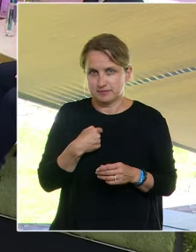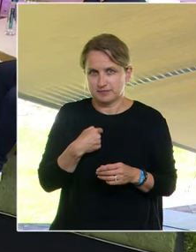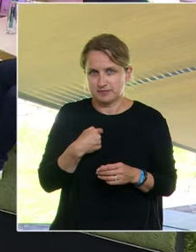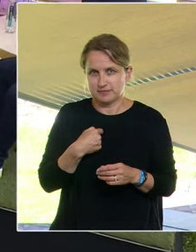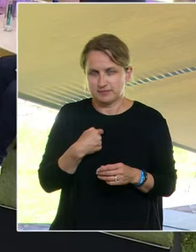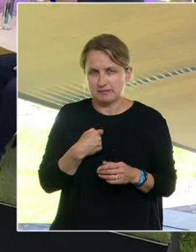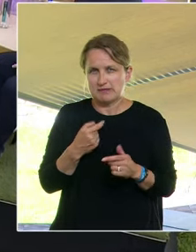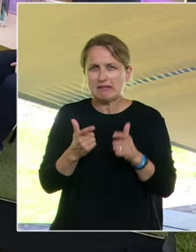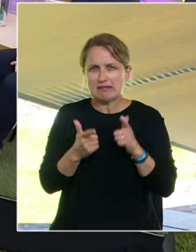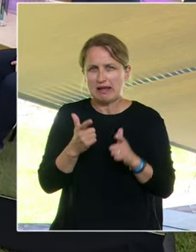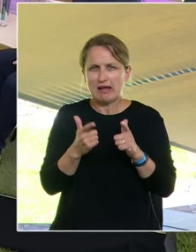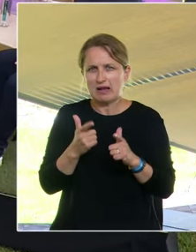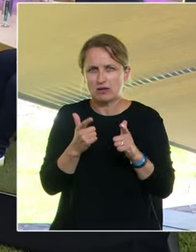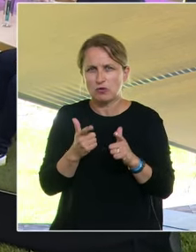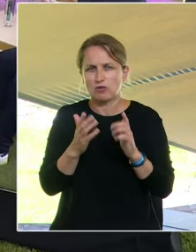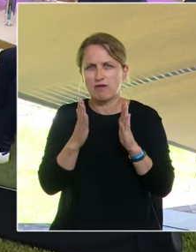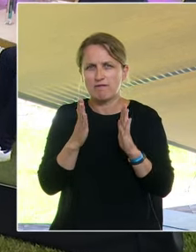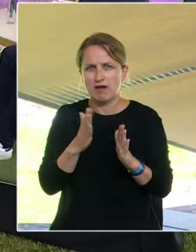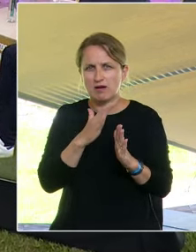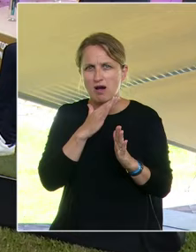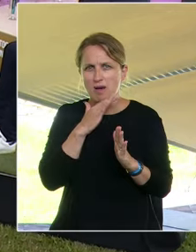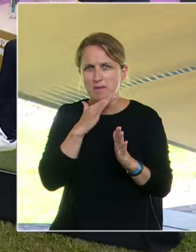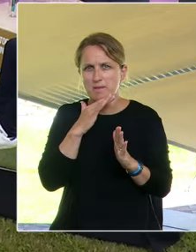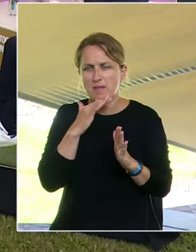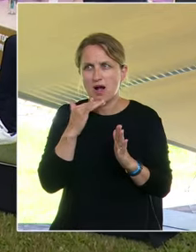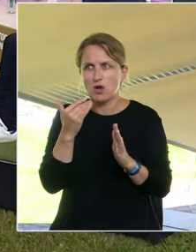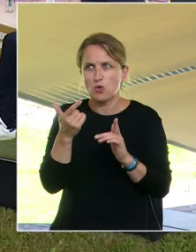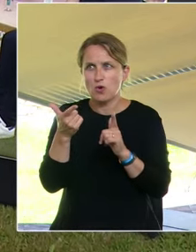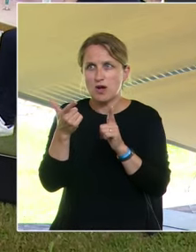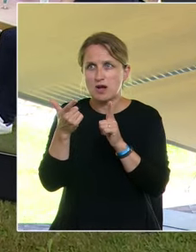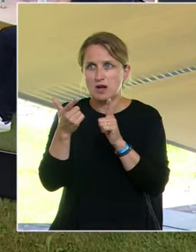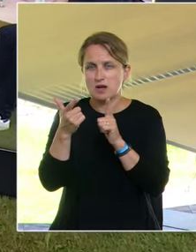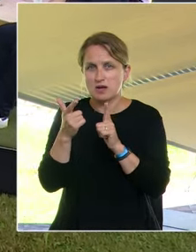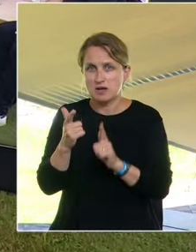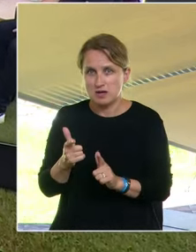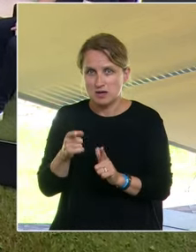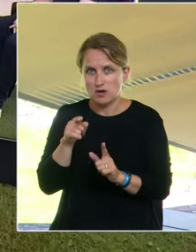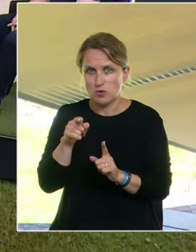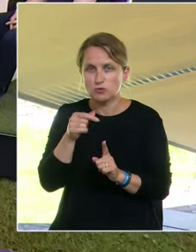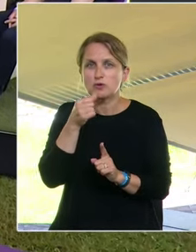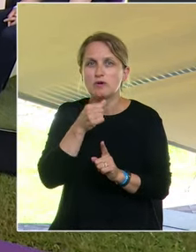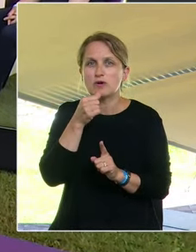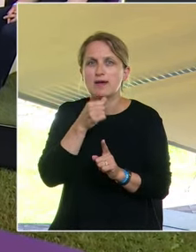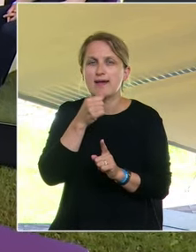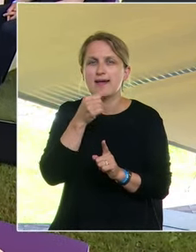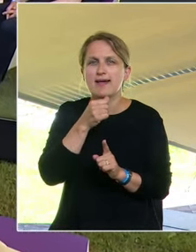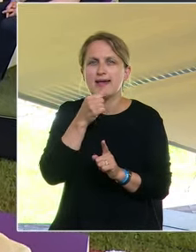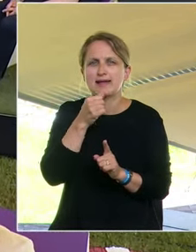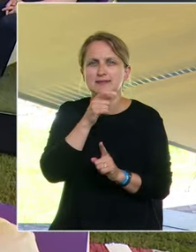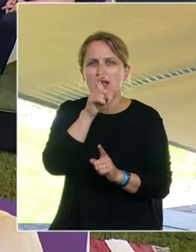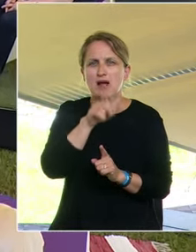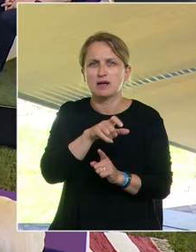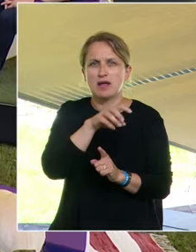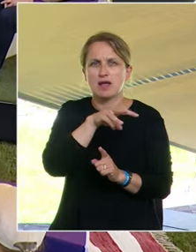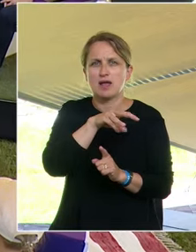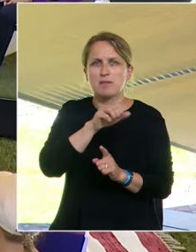I'm actually agreeing very much, or the potential is there at least. An Estonian guy, Mario Laul, who